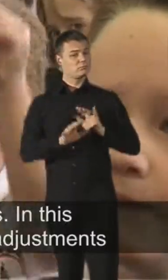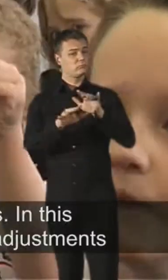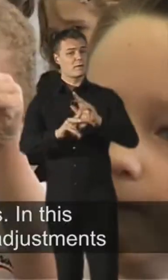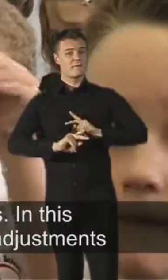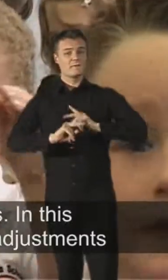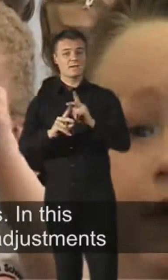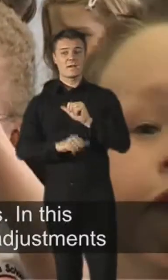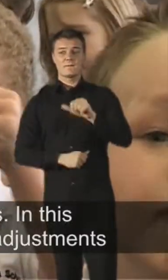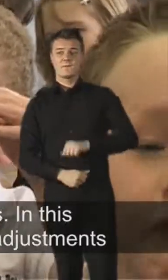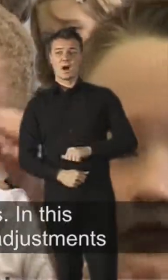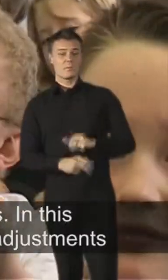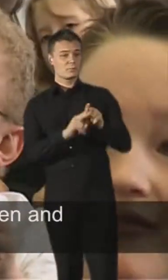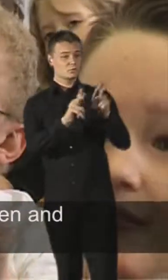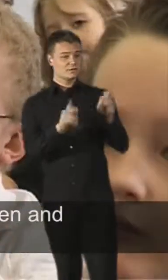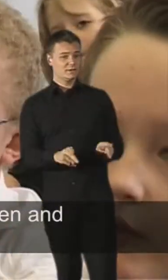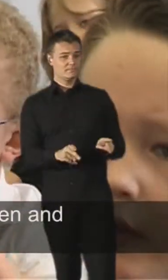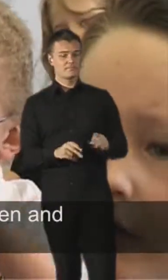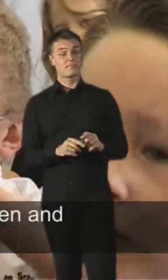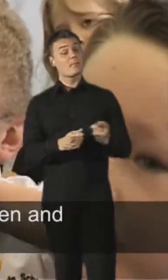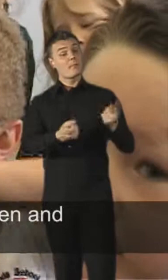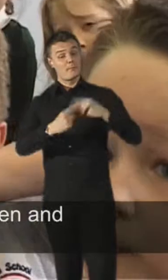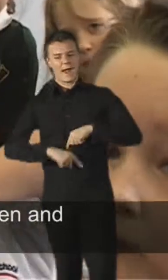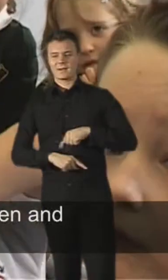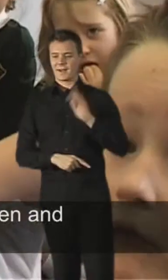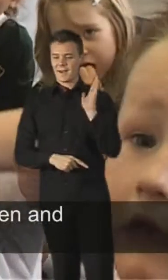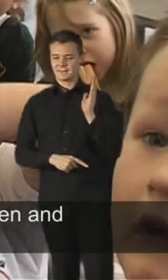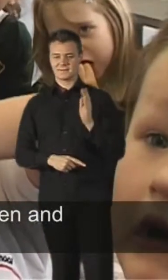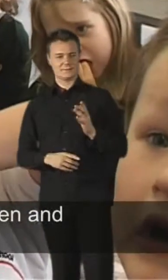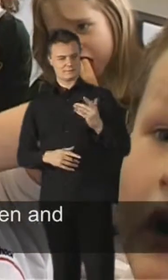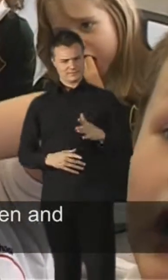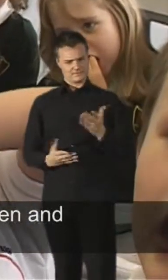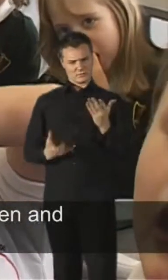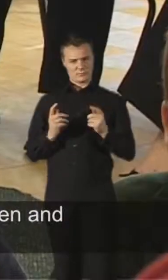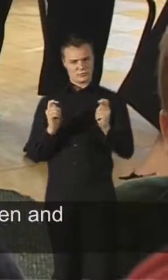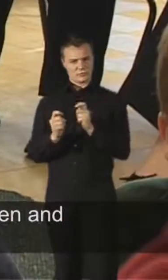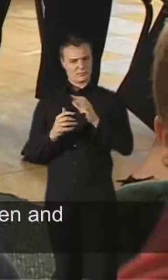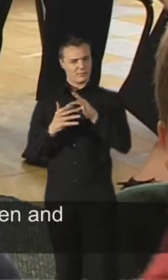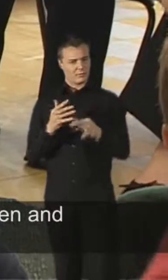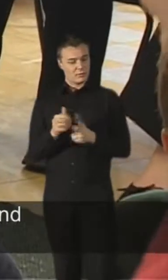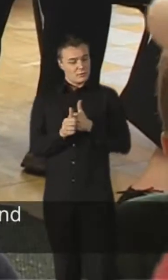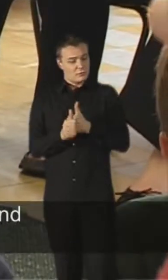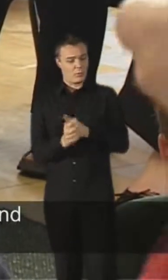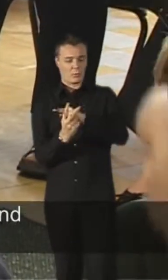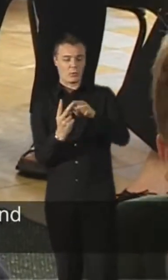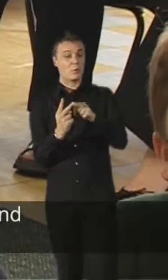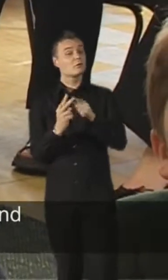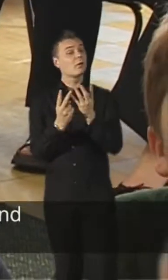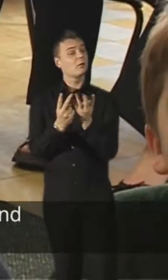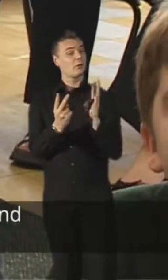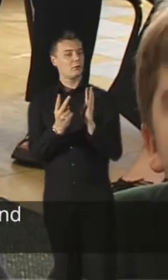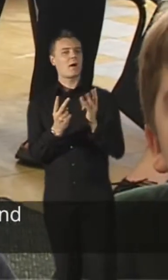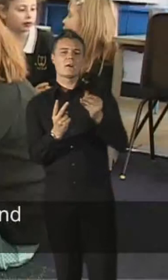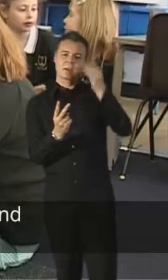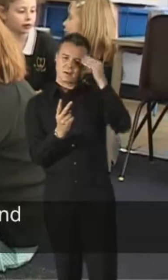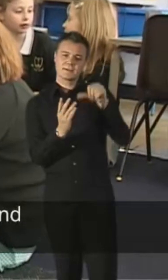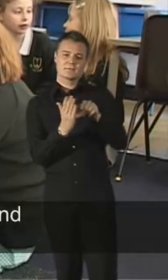In this follow-up lesson, many reasonable adjustments have been made to support Kobe, Ben and other pupils with learning difficulties, including the use of sign language